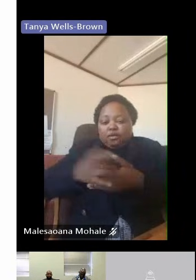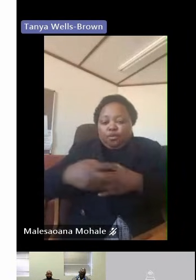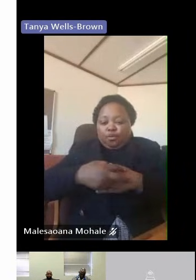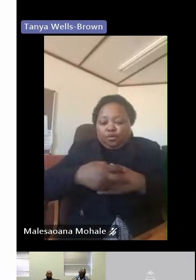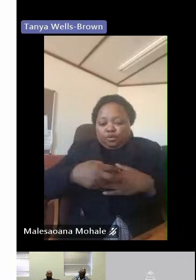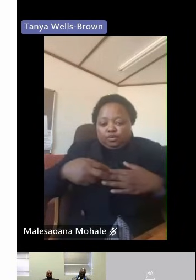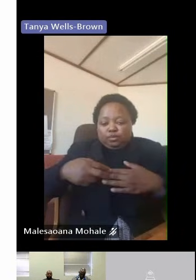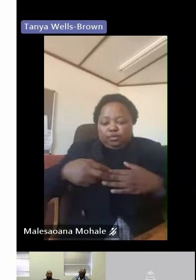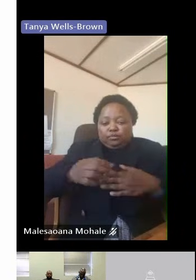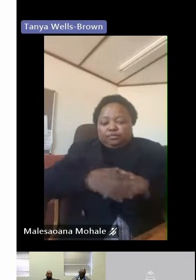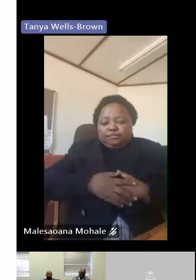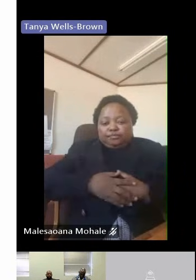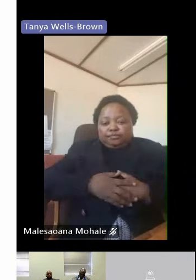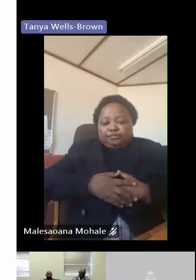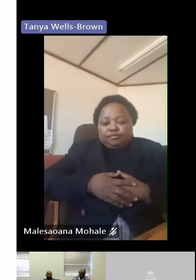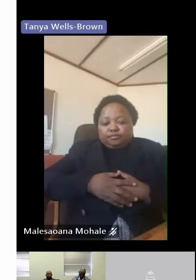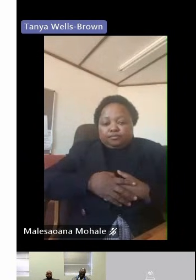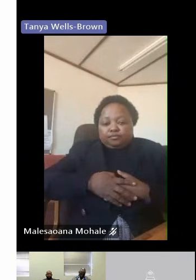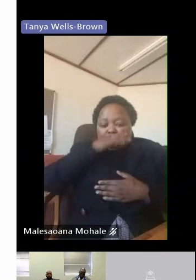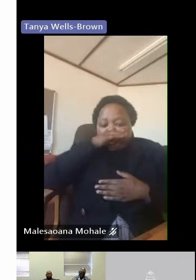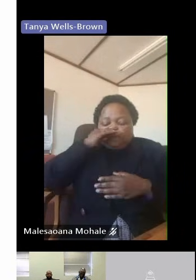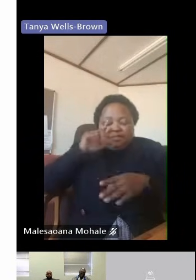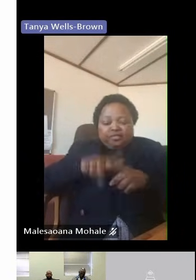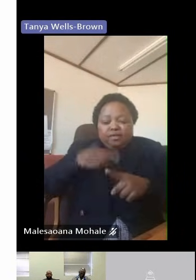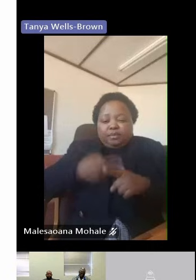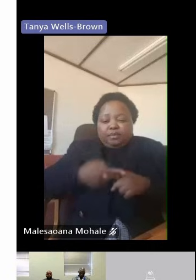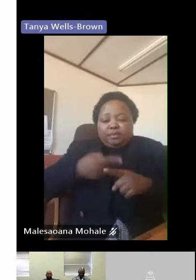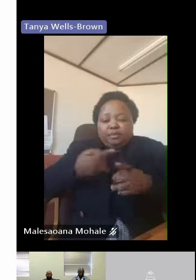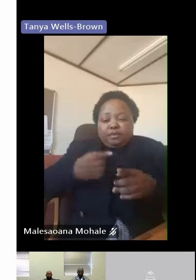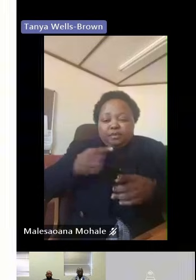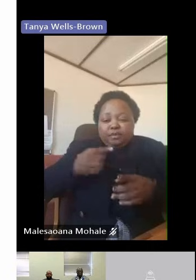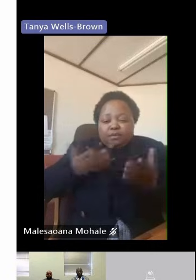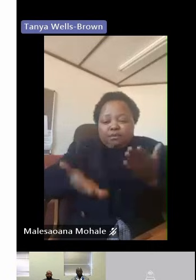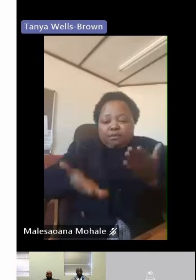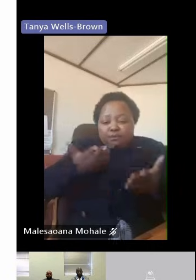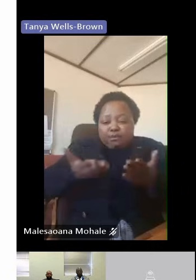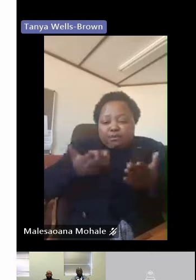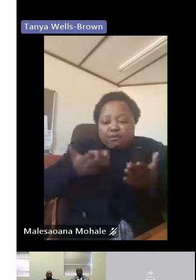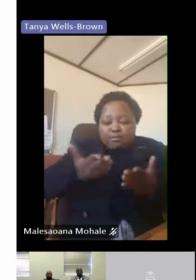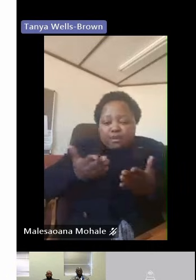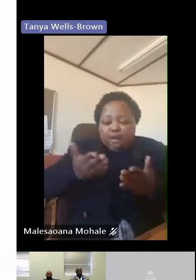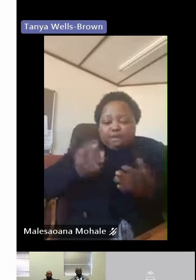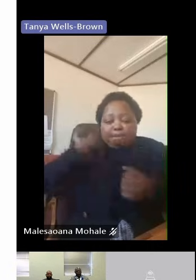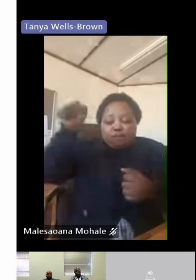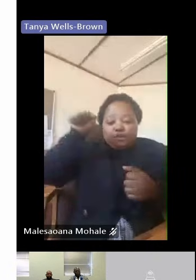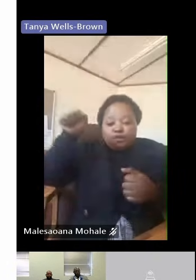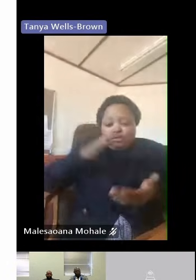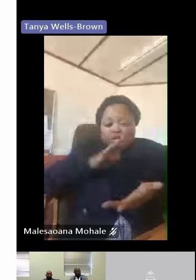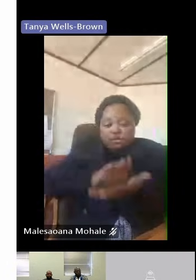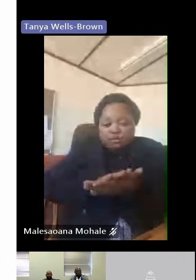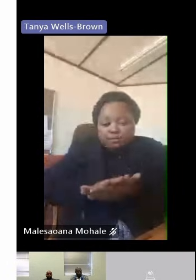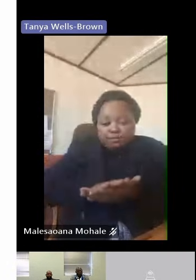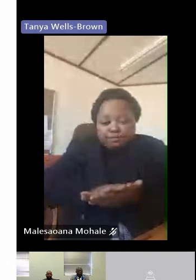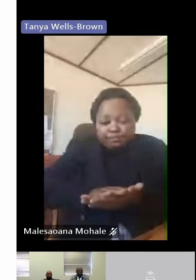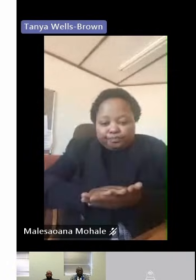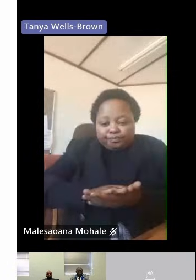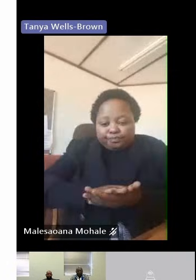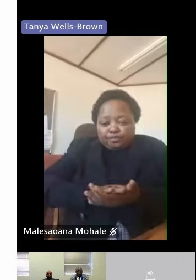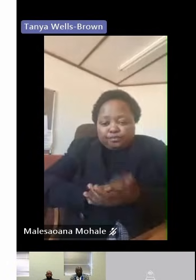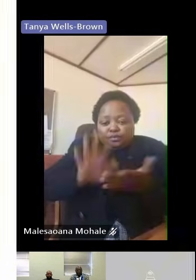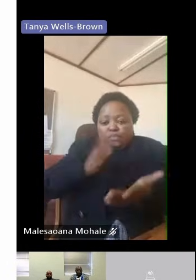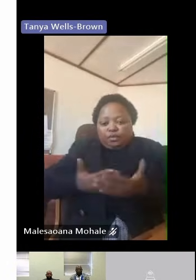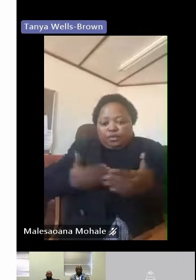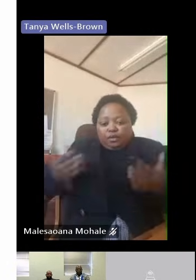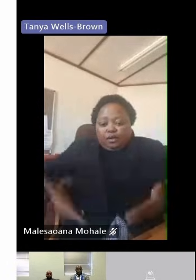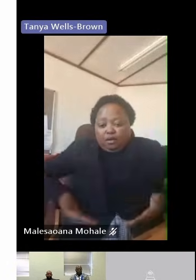in Peru, the co-location under a joint protocol, an emergency women's centre was established inside a health centre. And